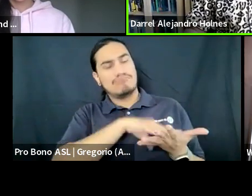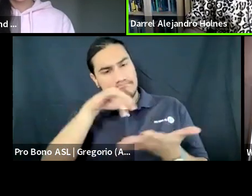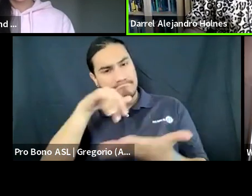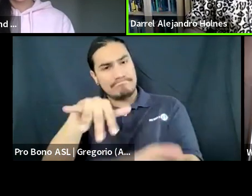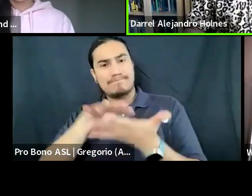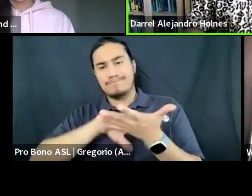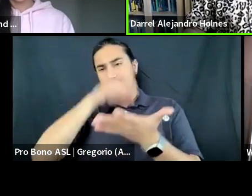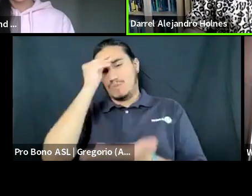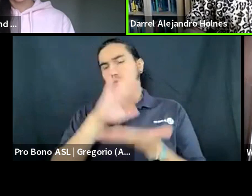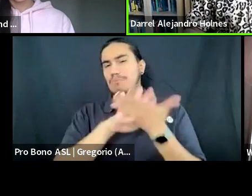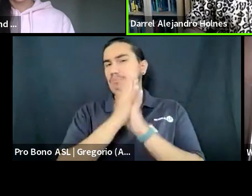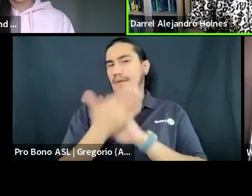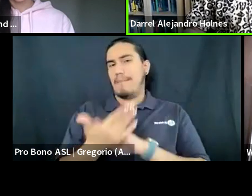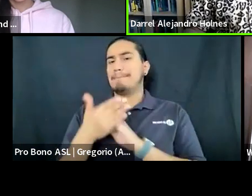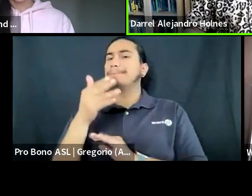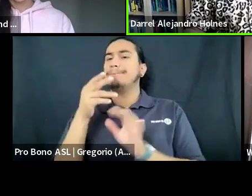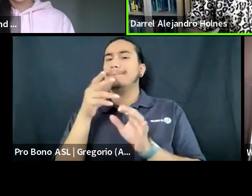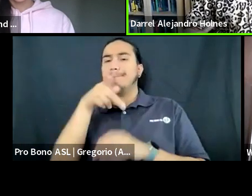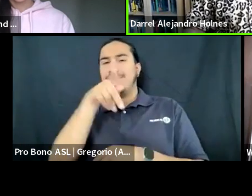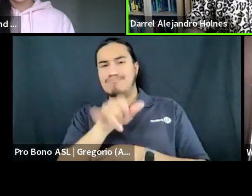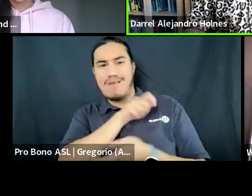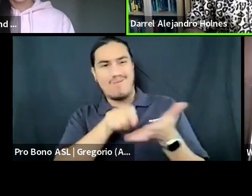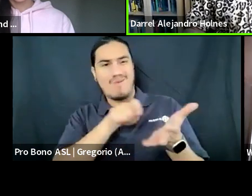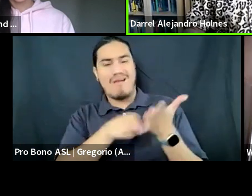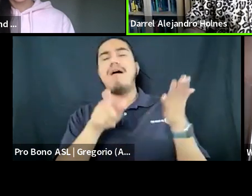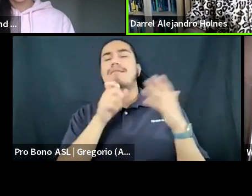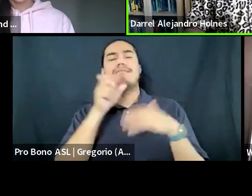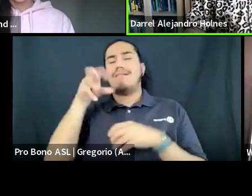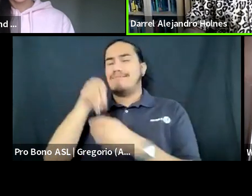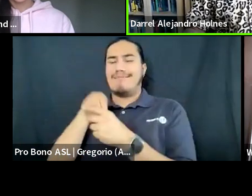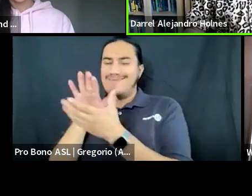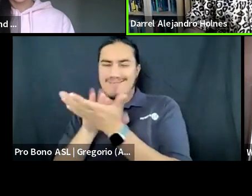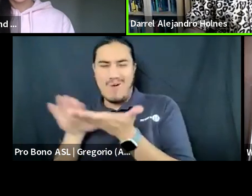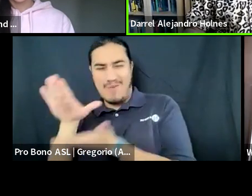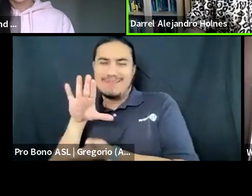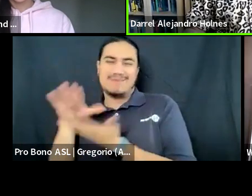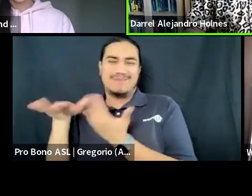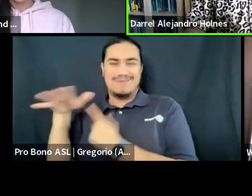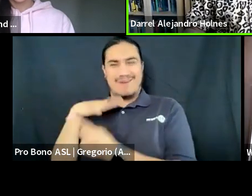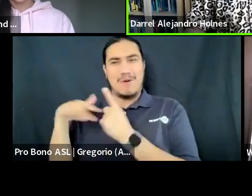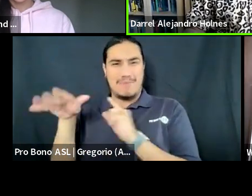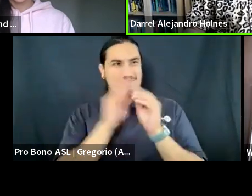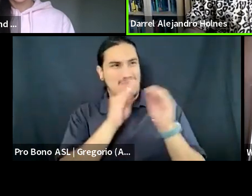know, outside of a college, or, you know, setting. And,